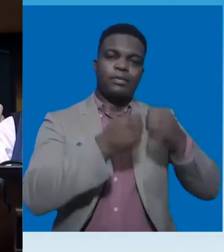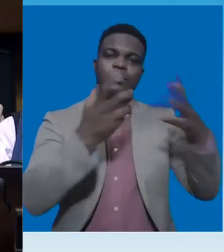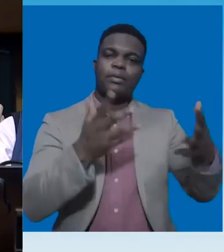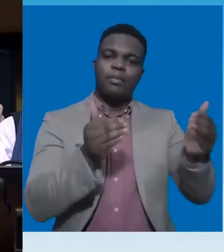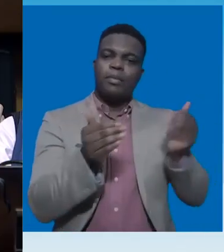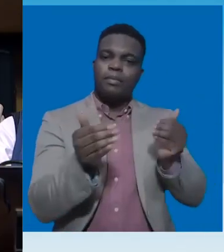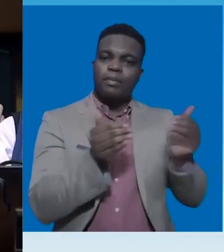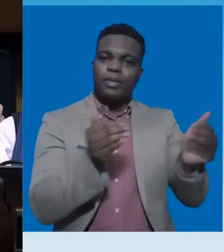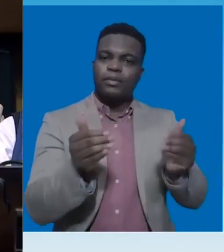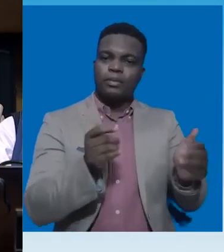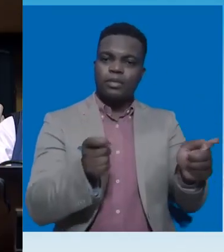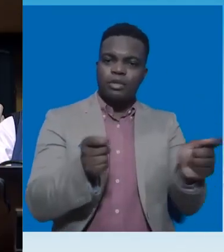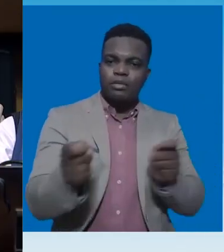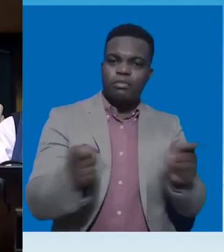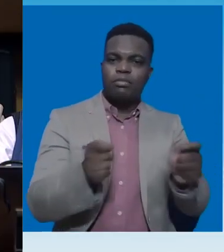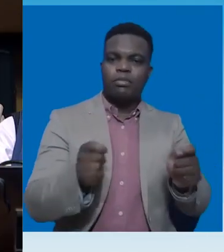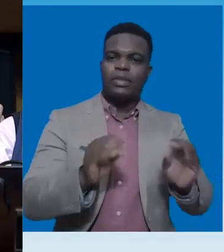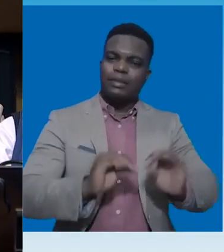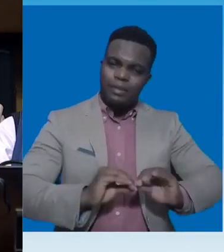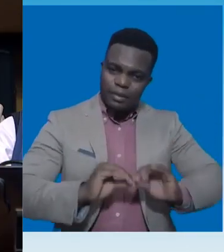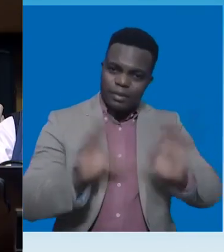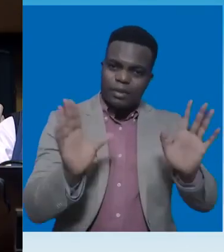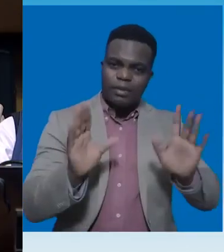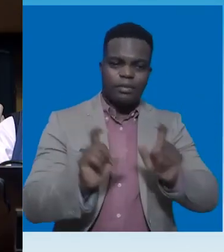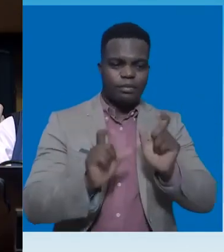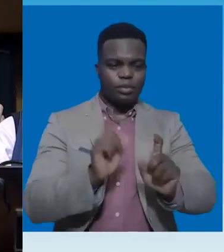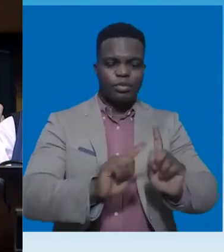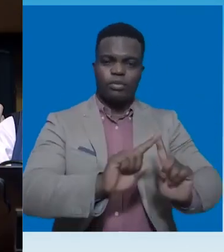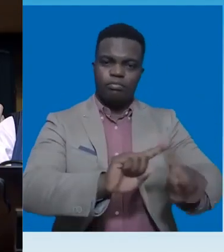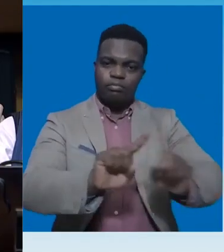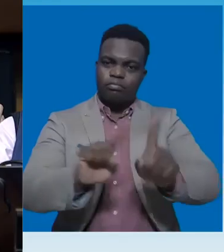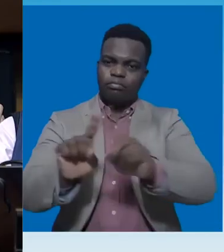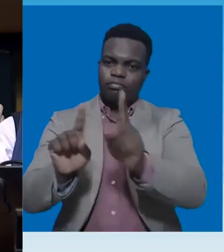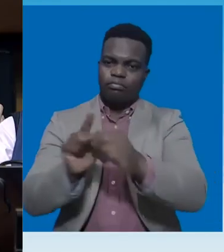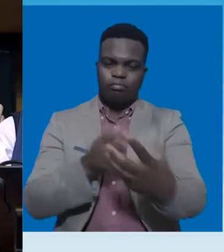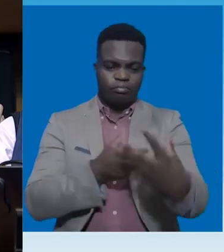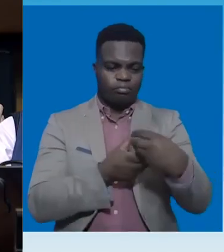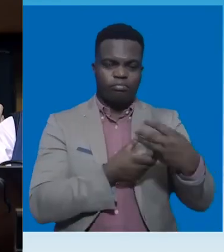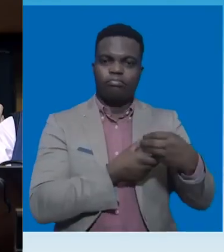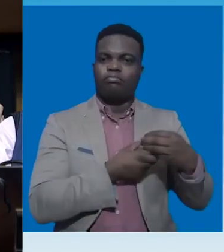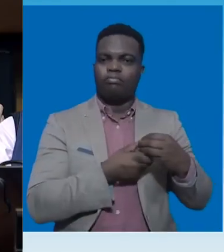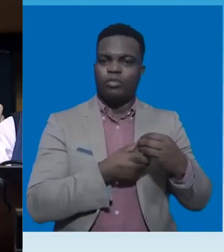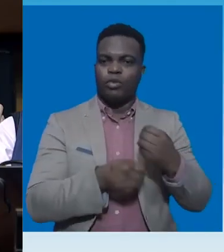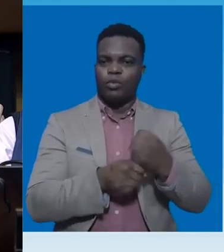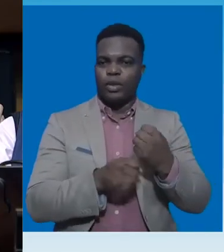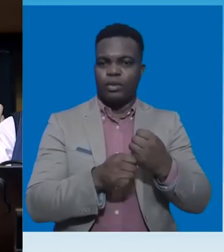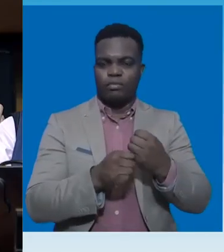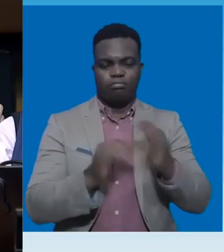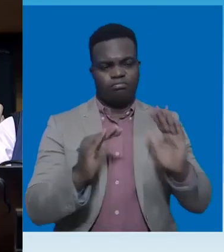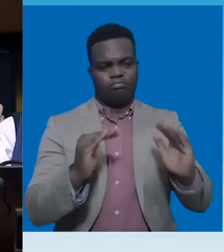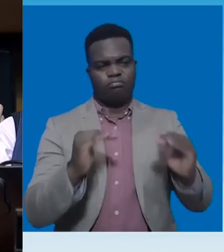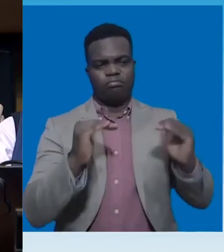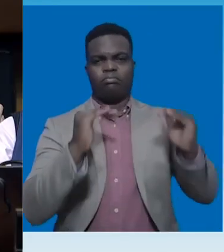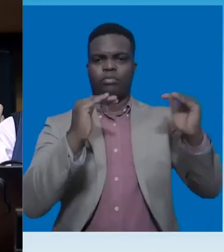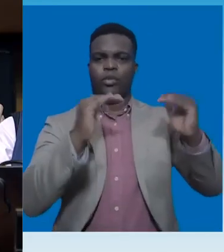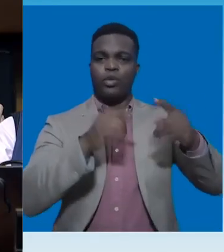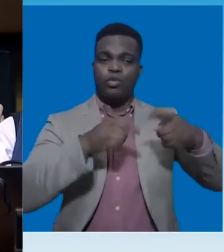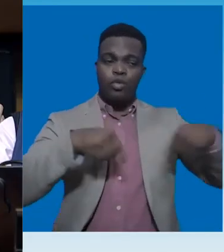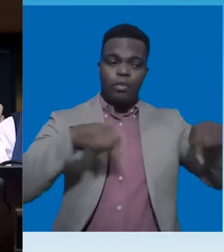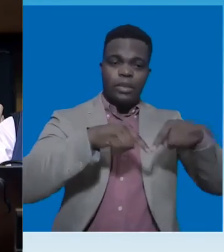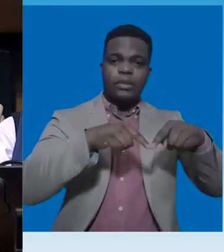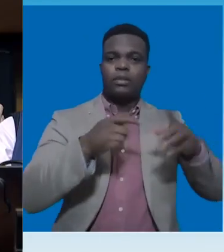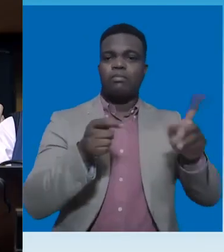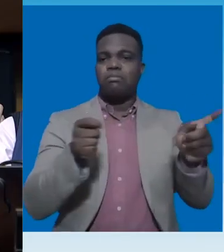work being advanced through the High-Level Committee of Management. The HLCM has